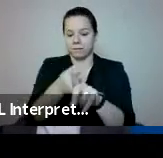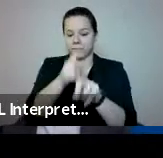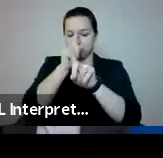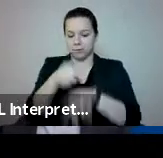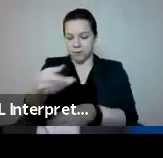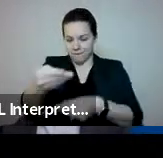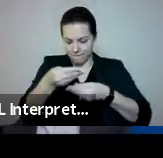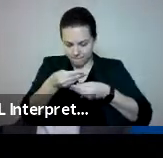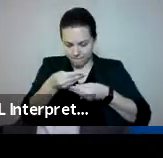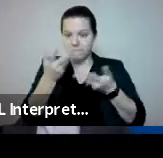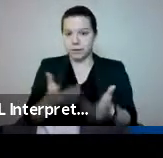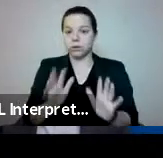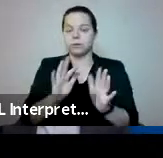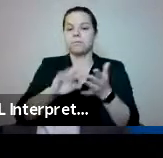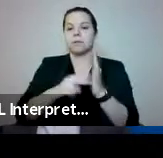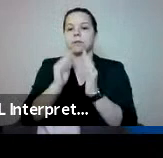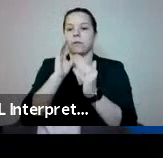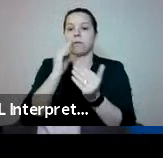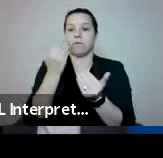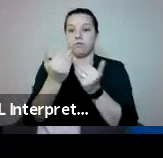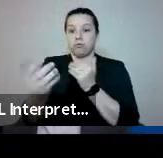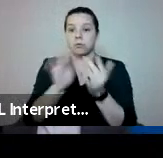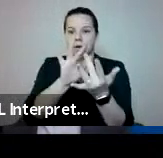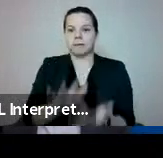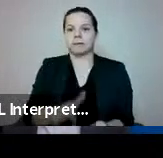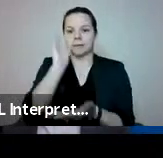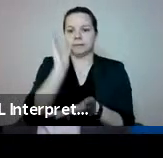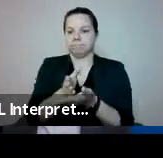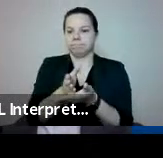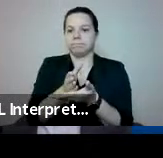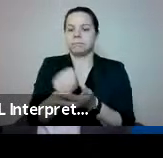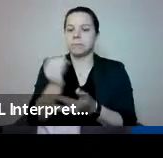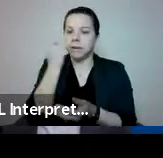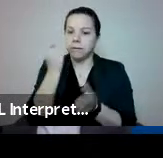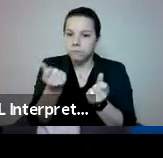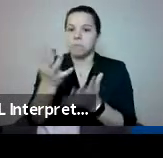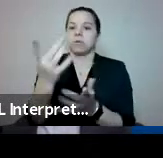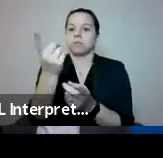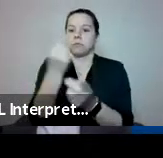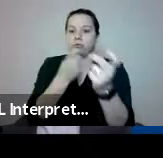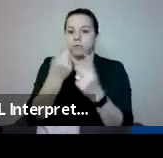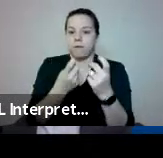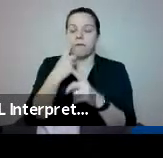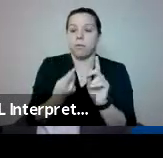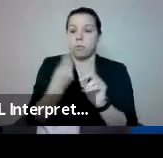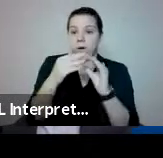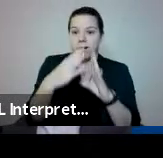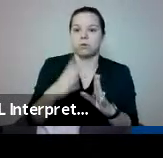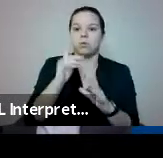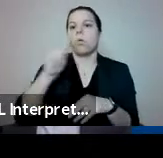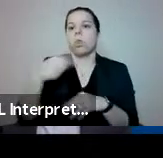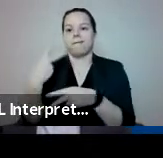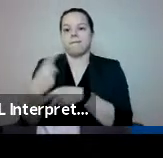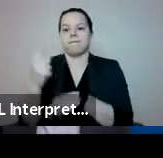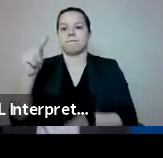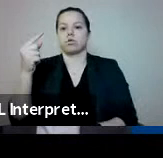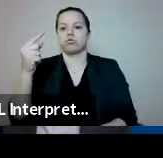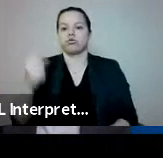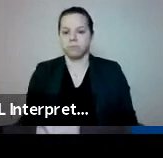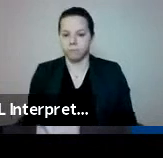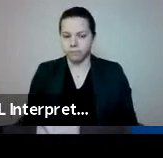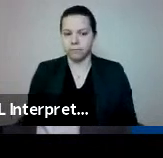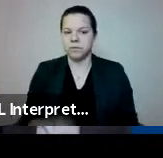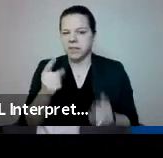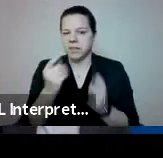survey mailing, future contacts were ceased. If multiple surveys were returned for a household, we only retained the first. This protocol